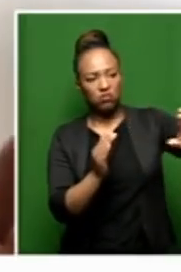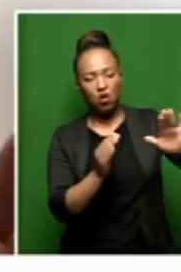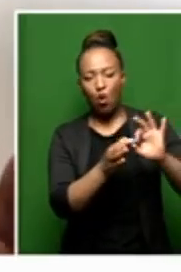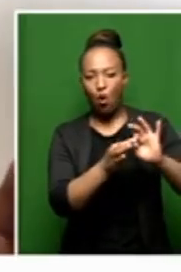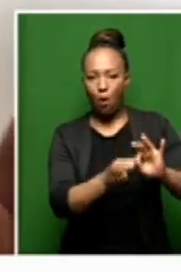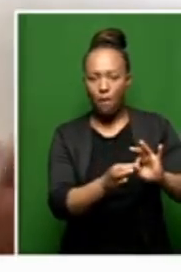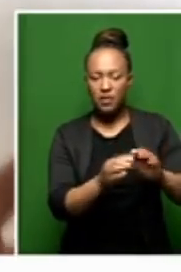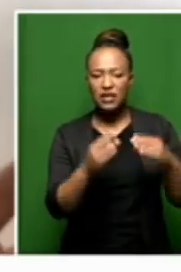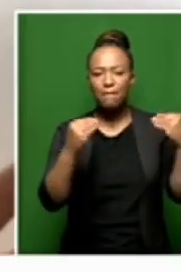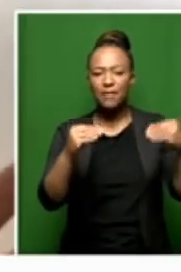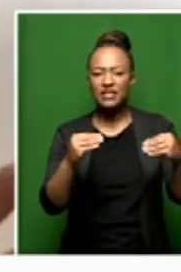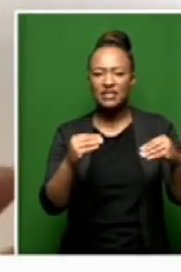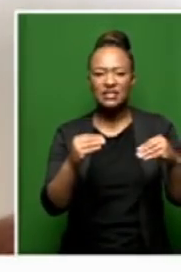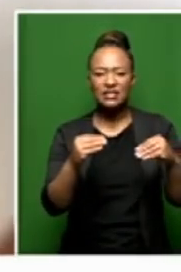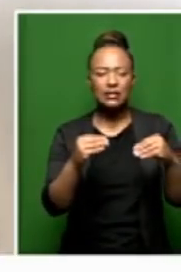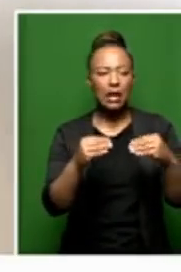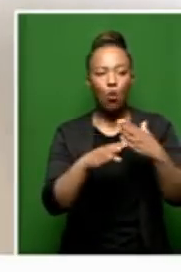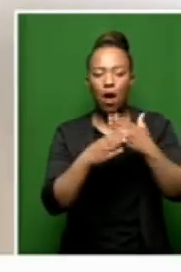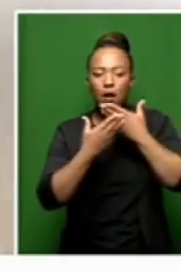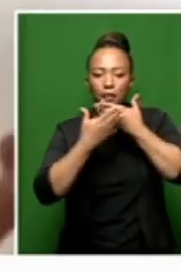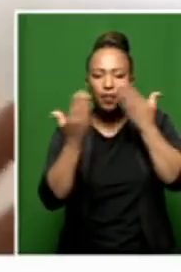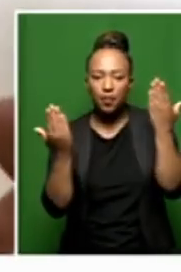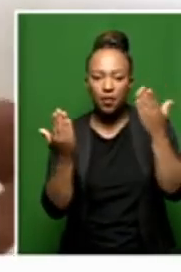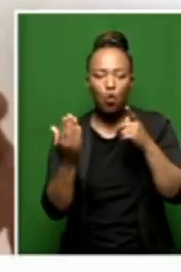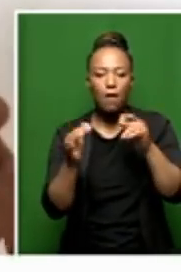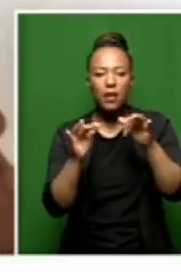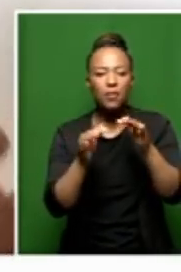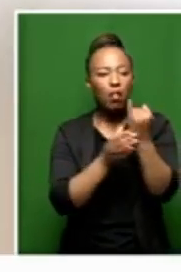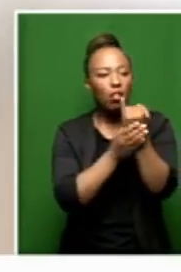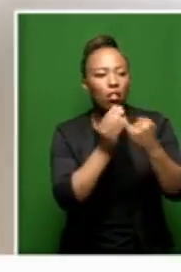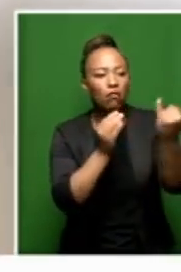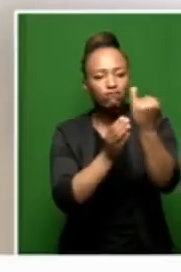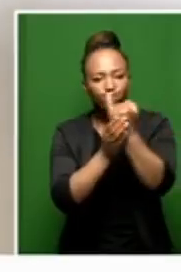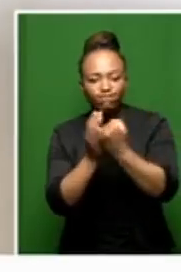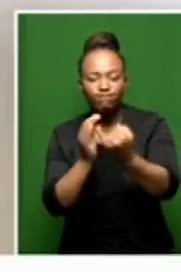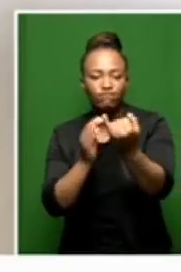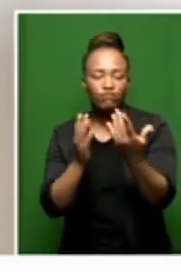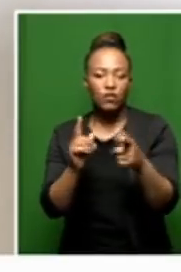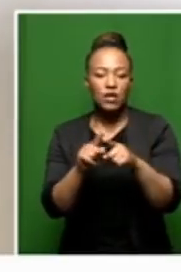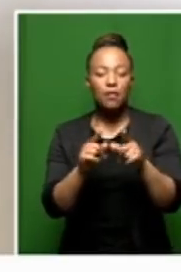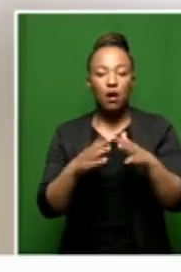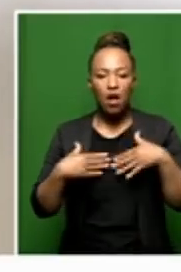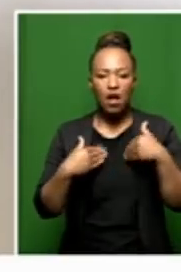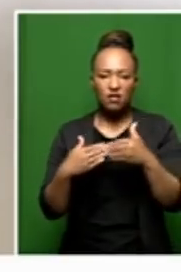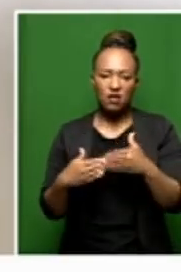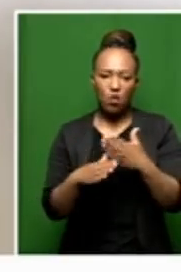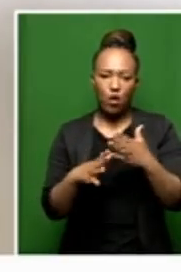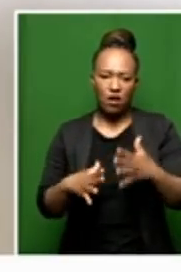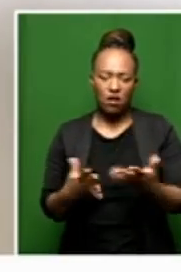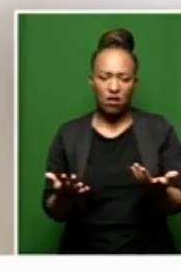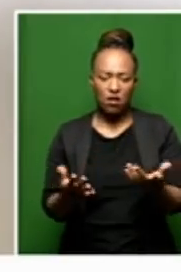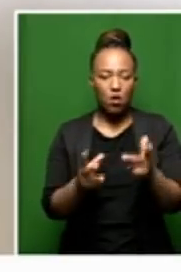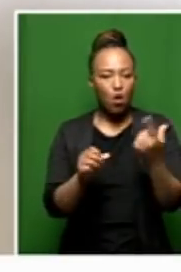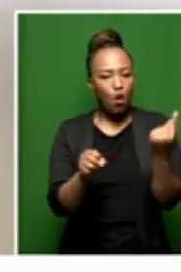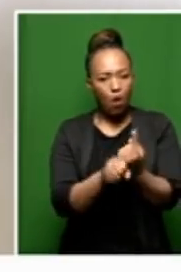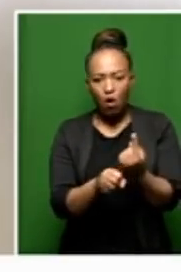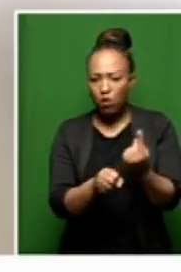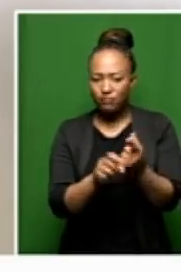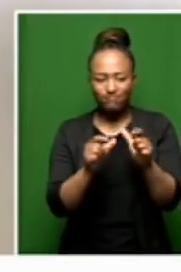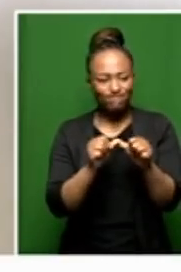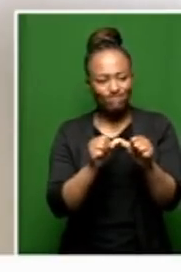be kept aloof because people are absolutely going into isolation, and specifically healthcare workers, because we are in constant touch